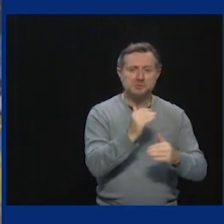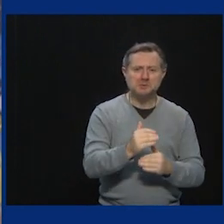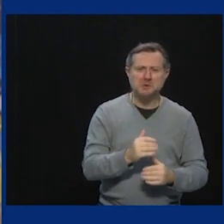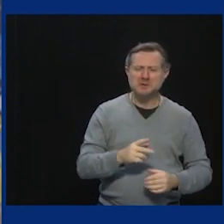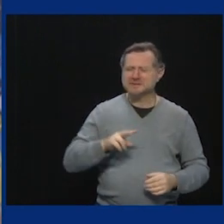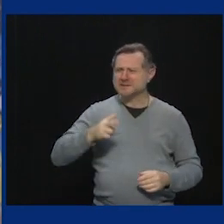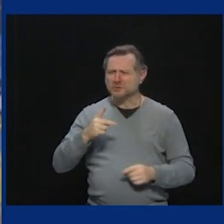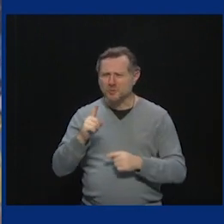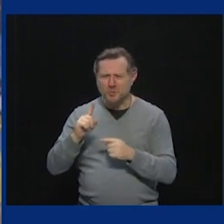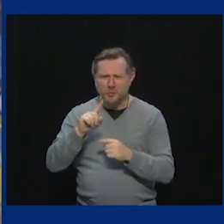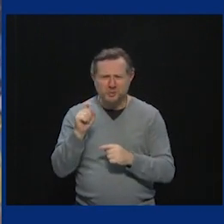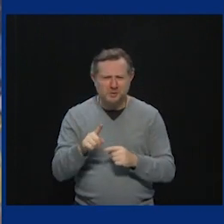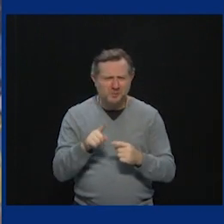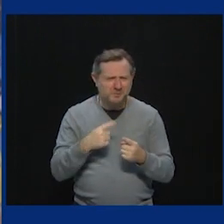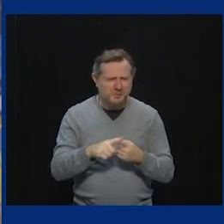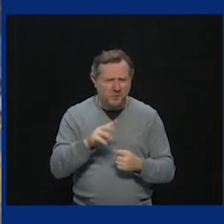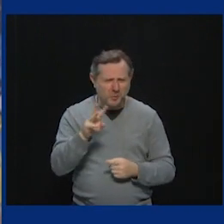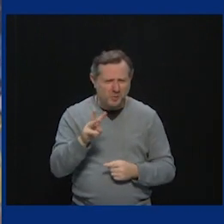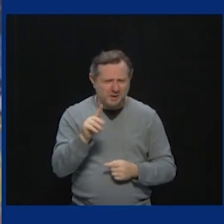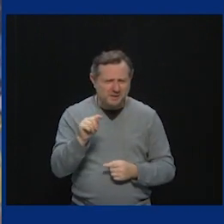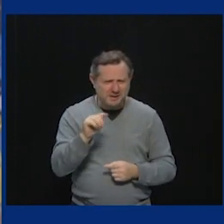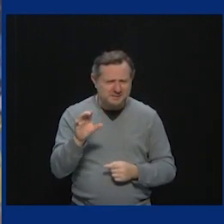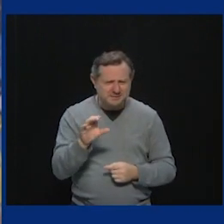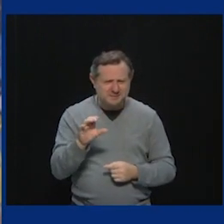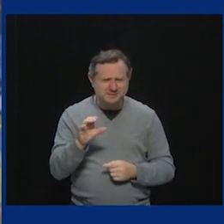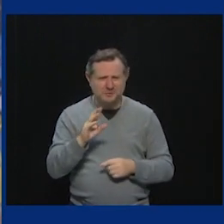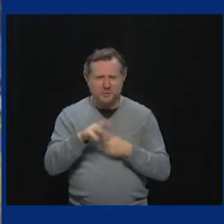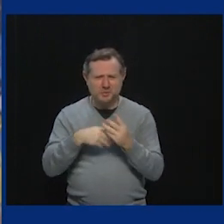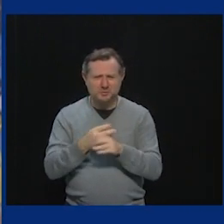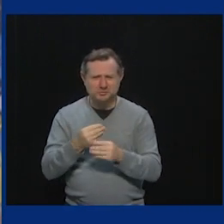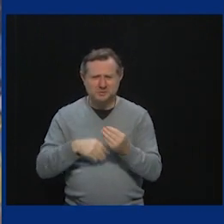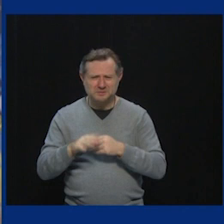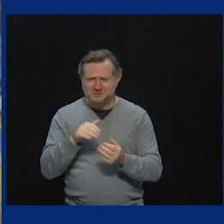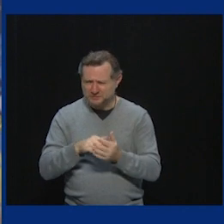Center? I didn't hear this. I think it was on the World Trade Center.